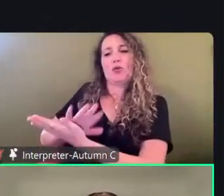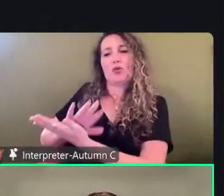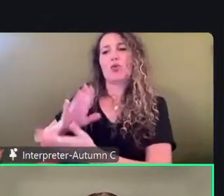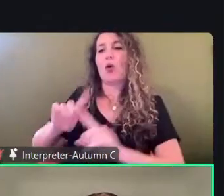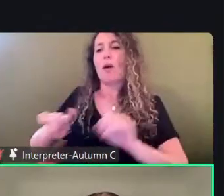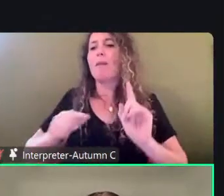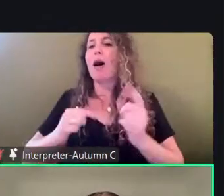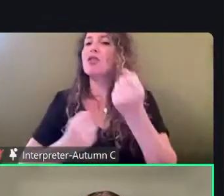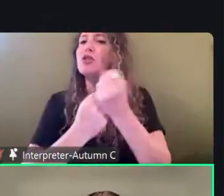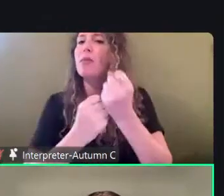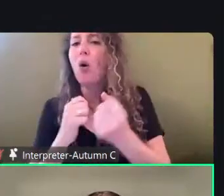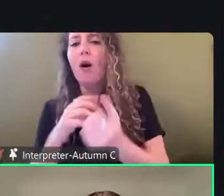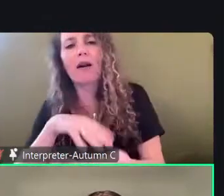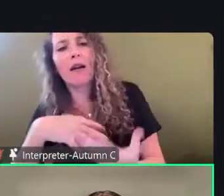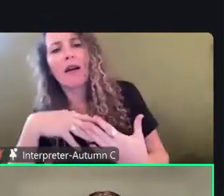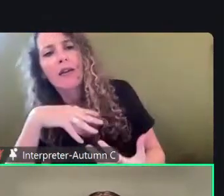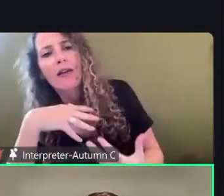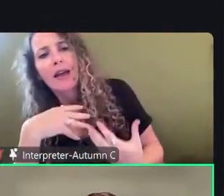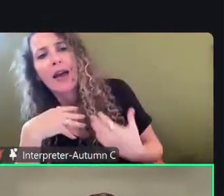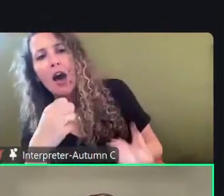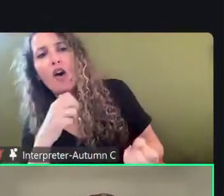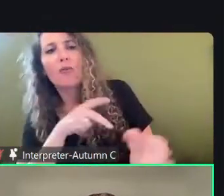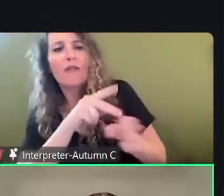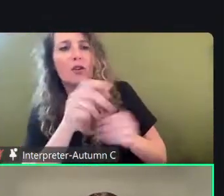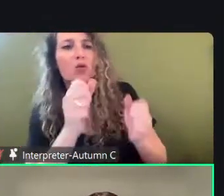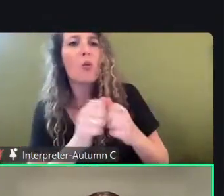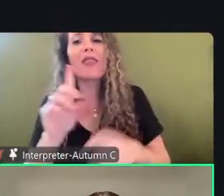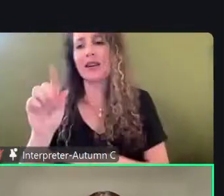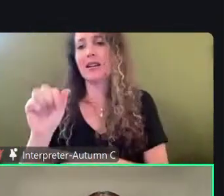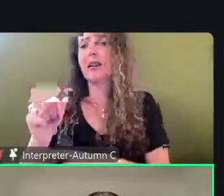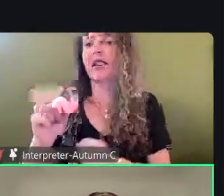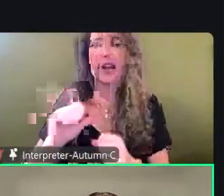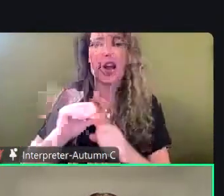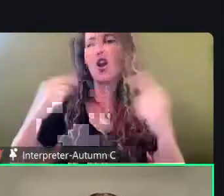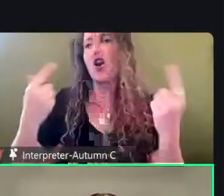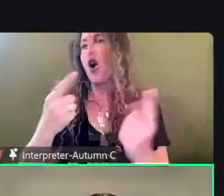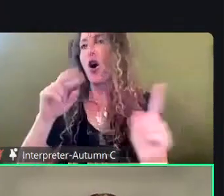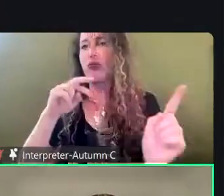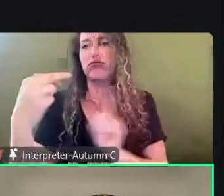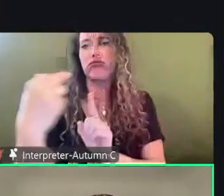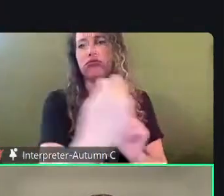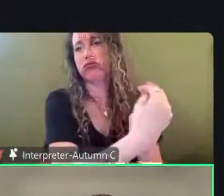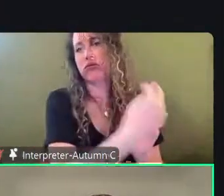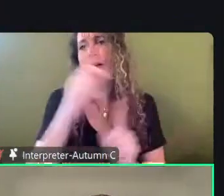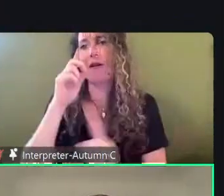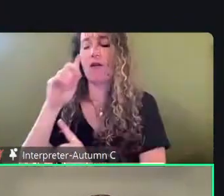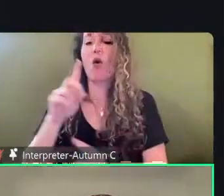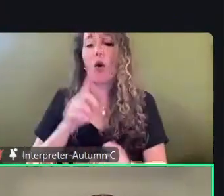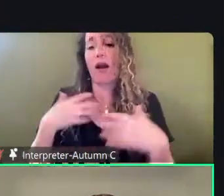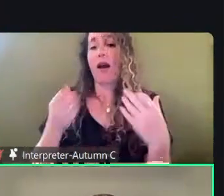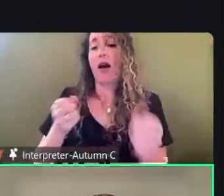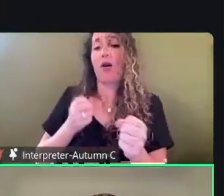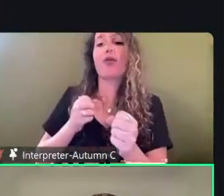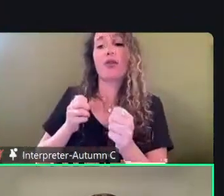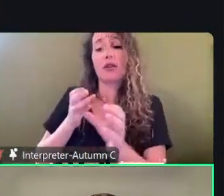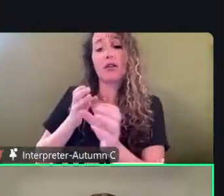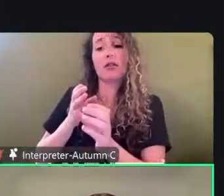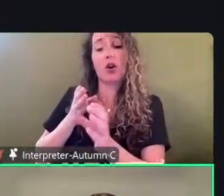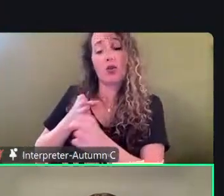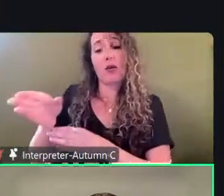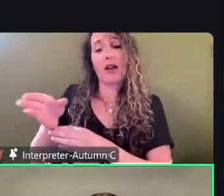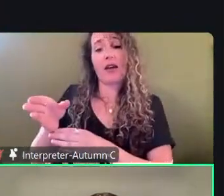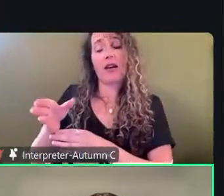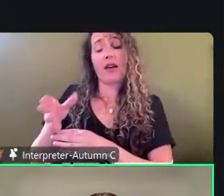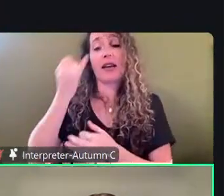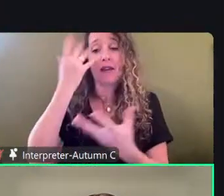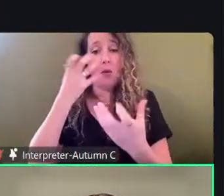of support health professionals with disabilities in all aspects of the health careers. Individuals who are interested could fill out an interest form at the